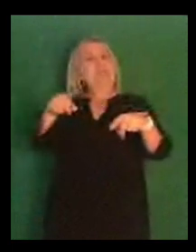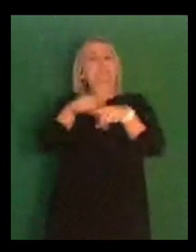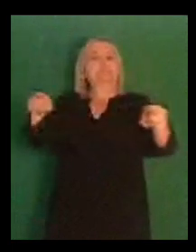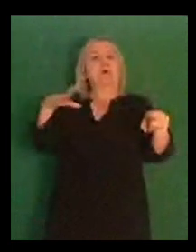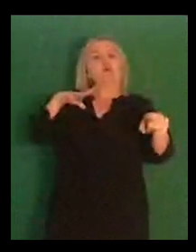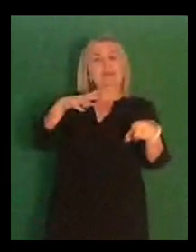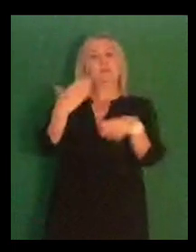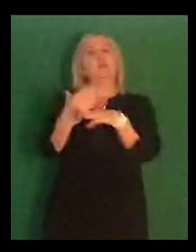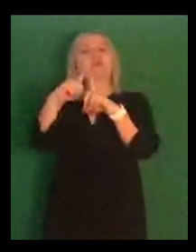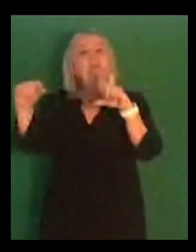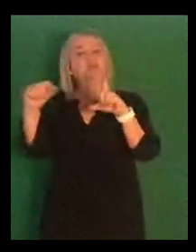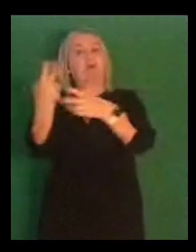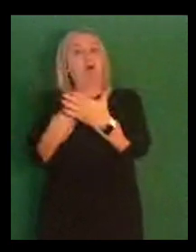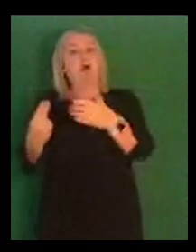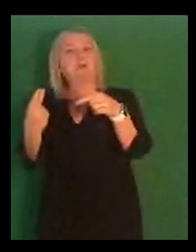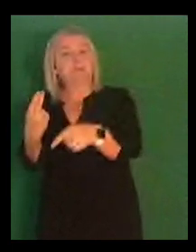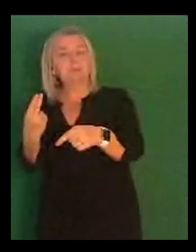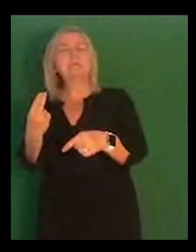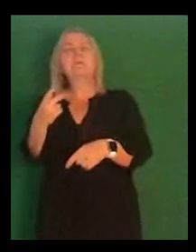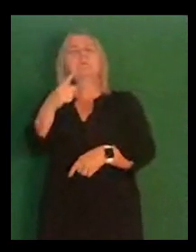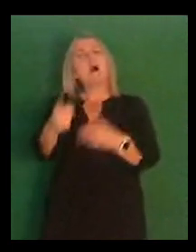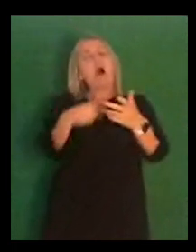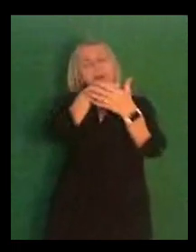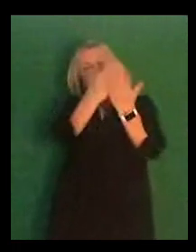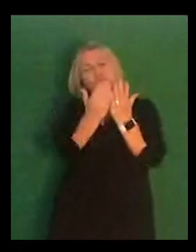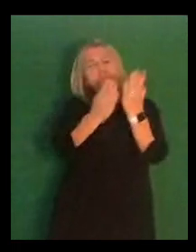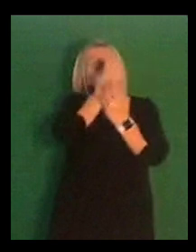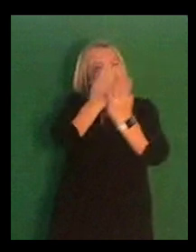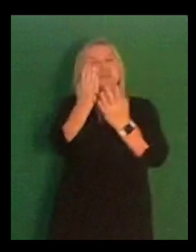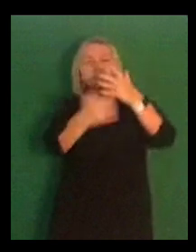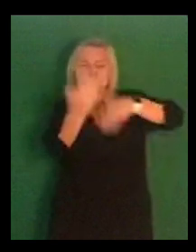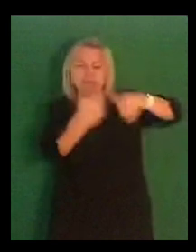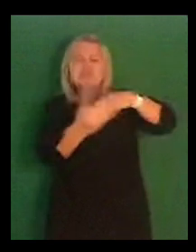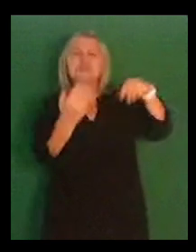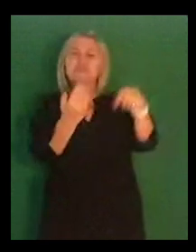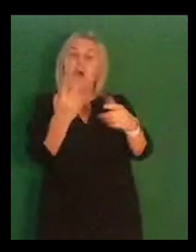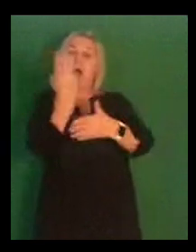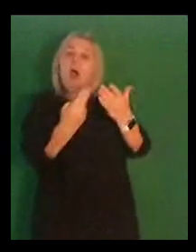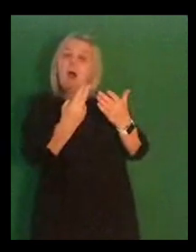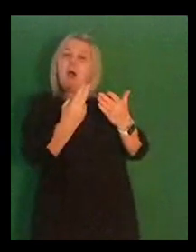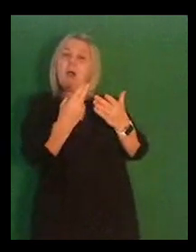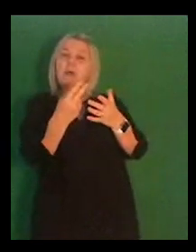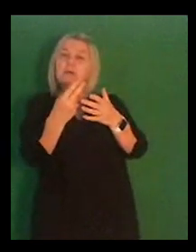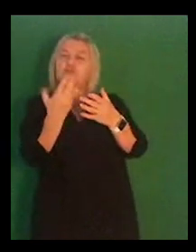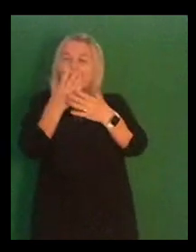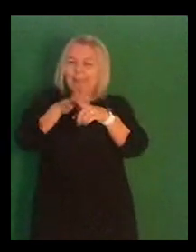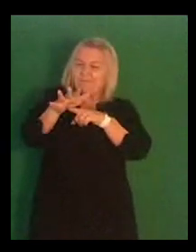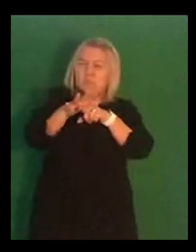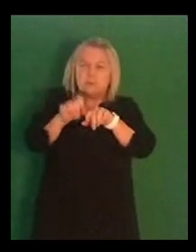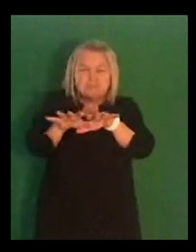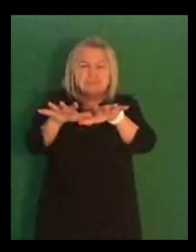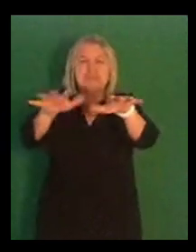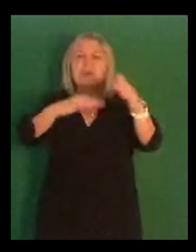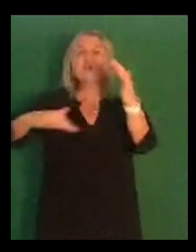art. And then the other aspect of intersections that I'd like to look at is how art then connects out into other bits of society. And we've had some